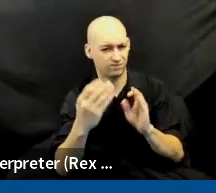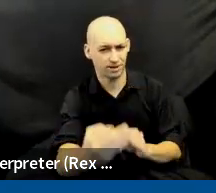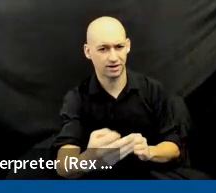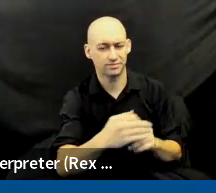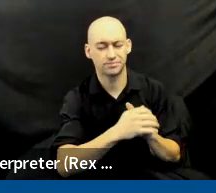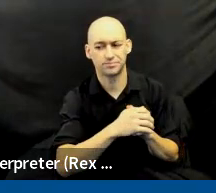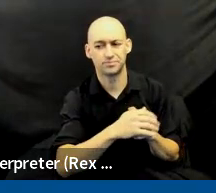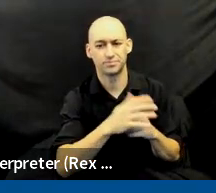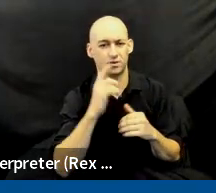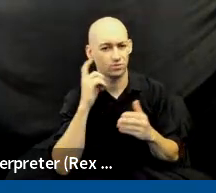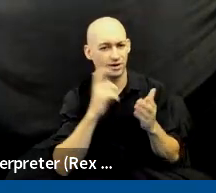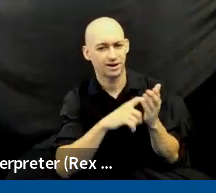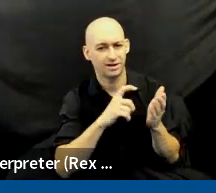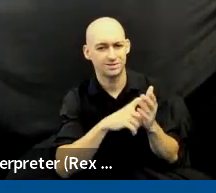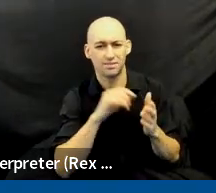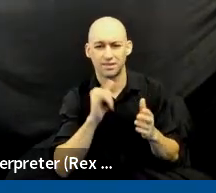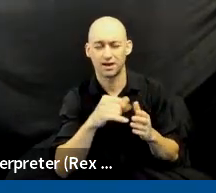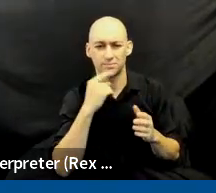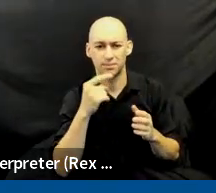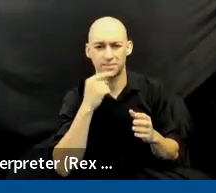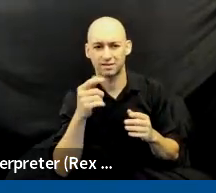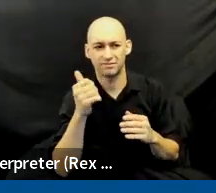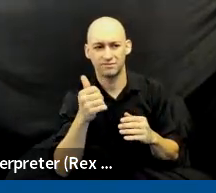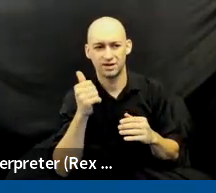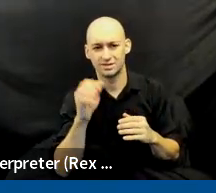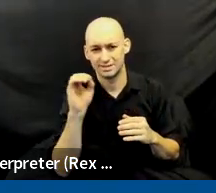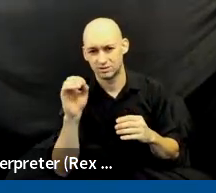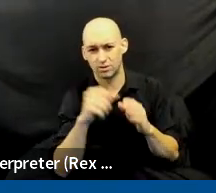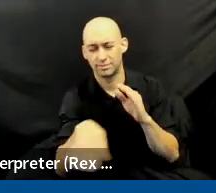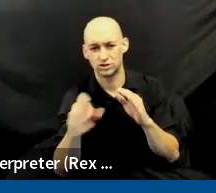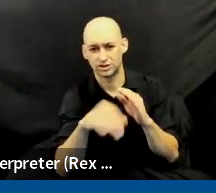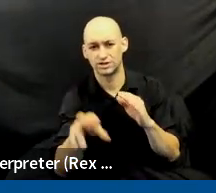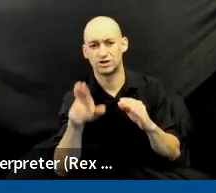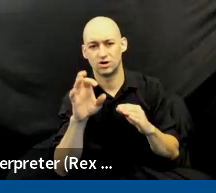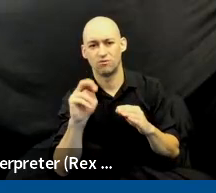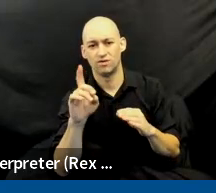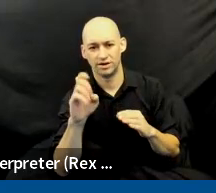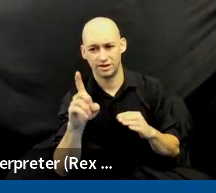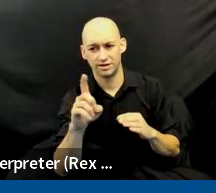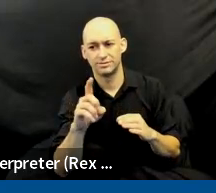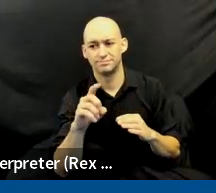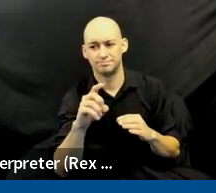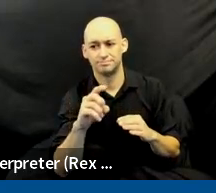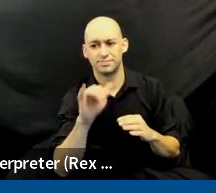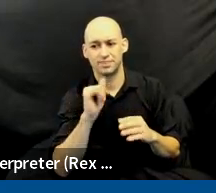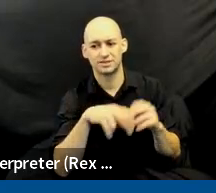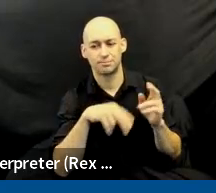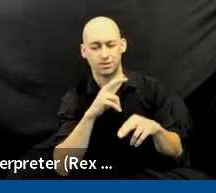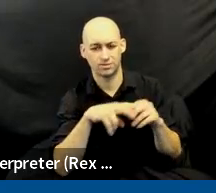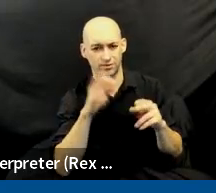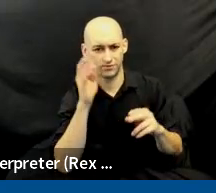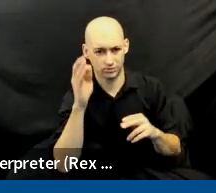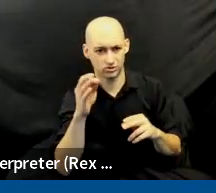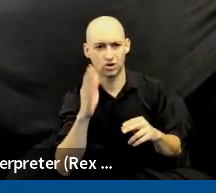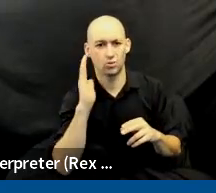also recognize that as the publicly funded zero-emission recharging and refueling stations are built in the years ahead, it will be